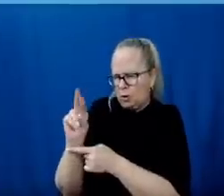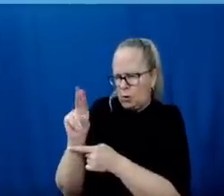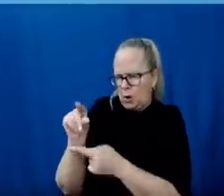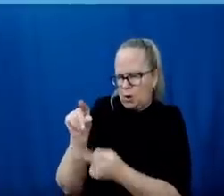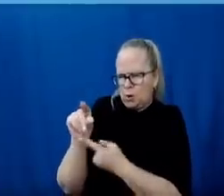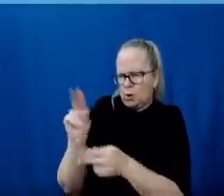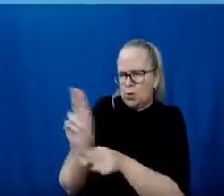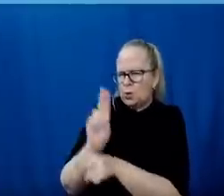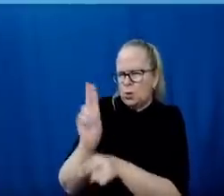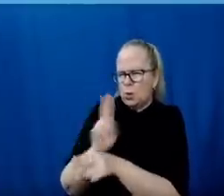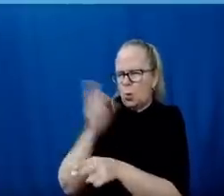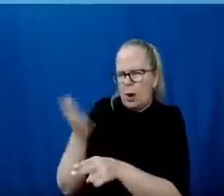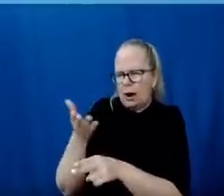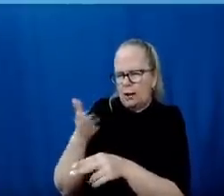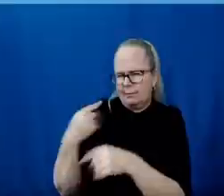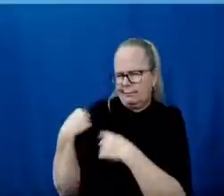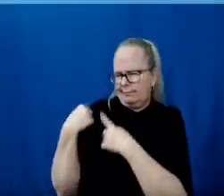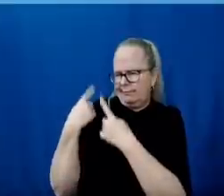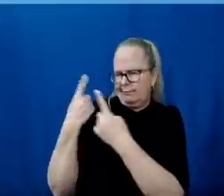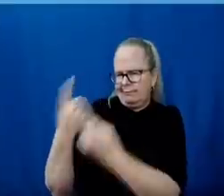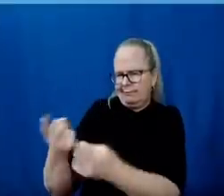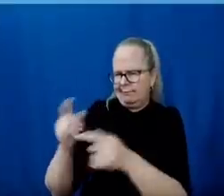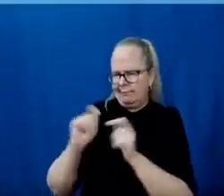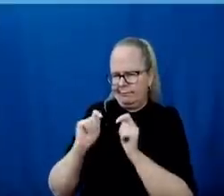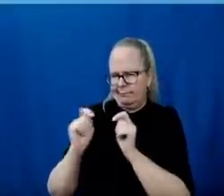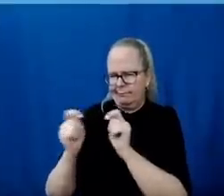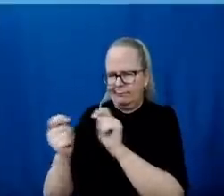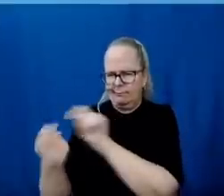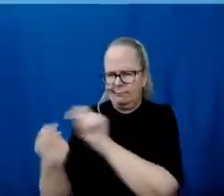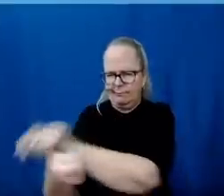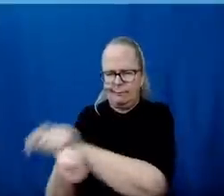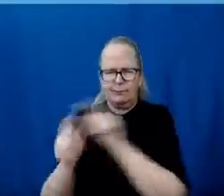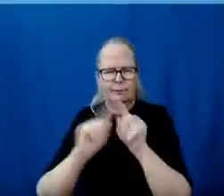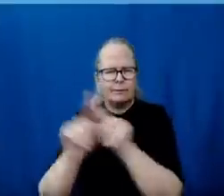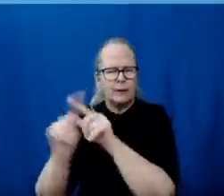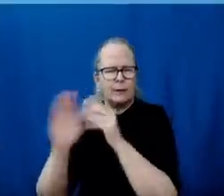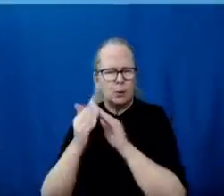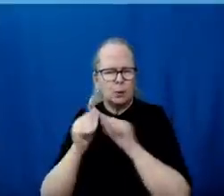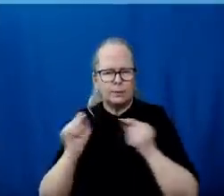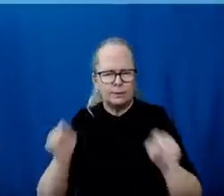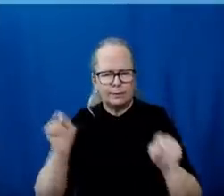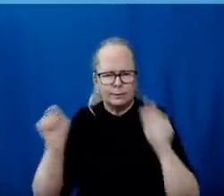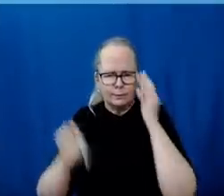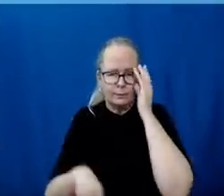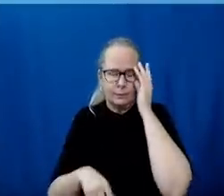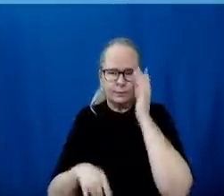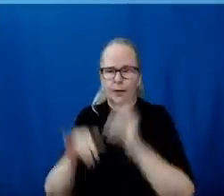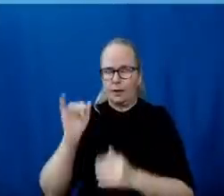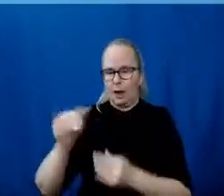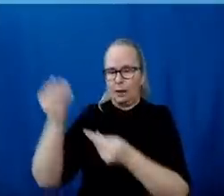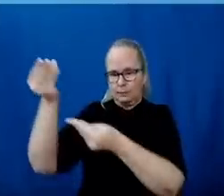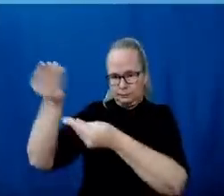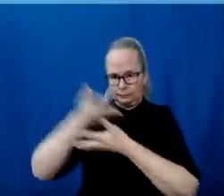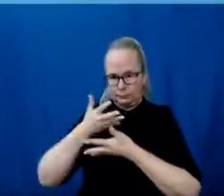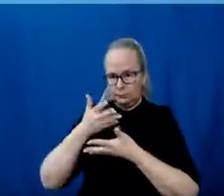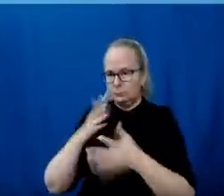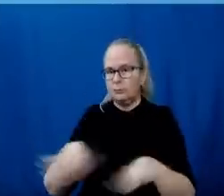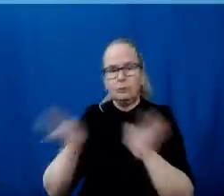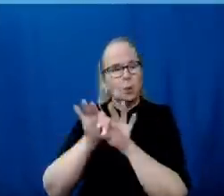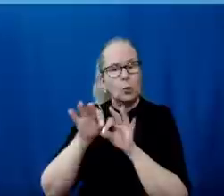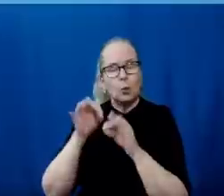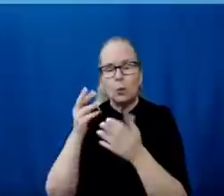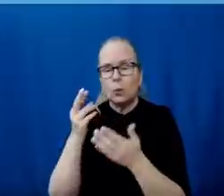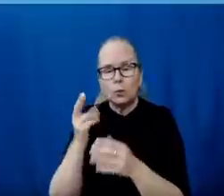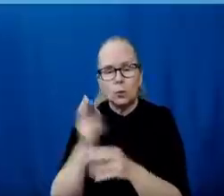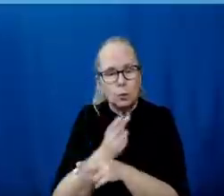drug use changes across time and in different communities of Alberta. It would provide important information in terms of